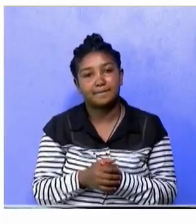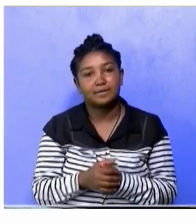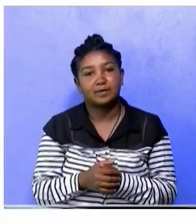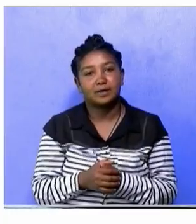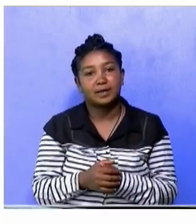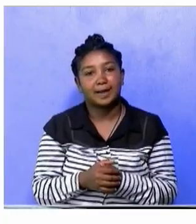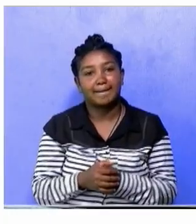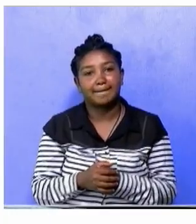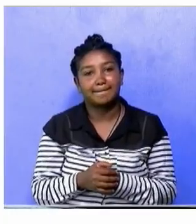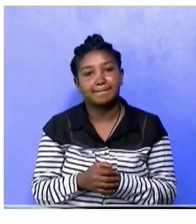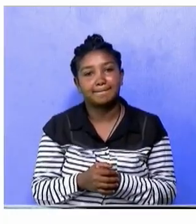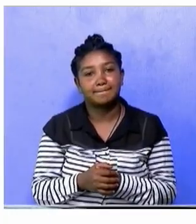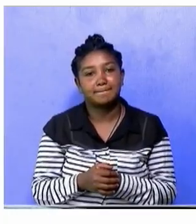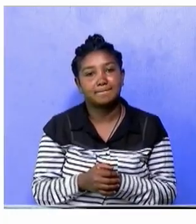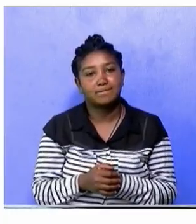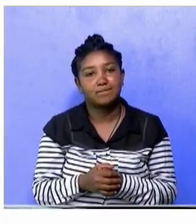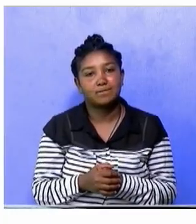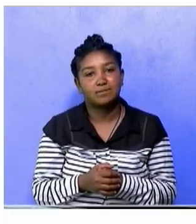my